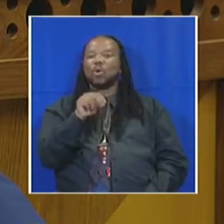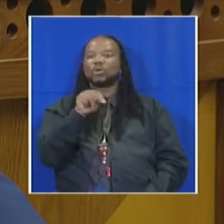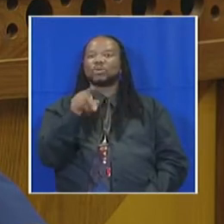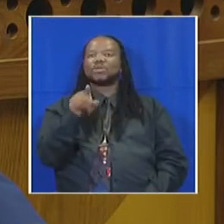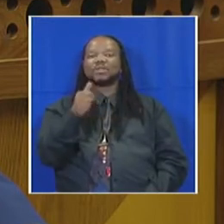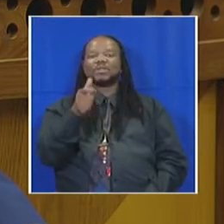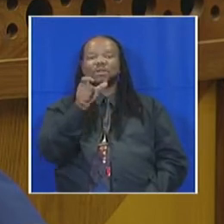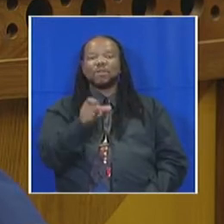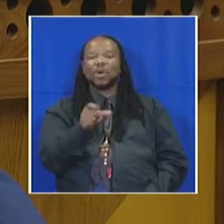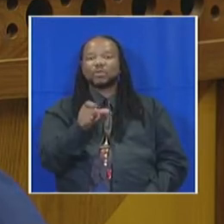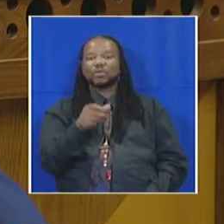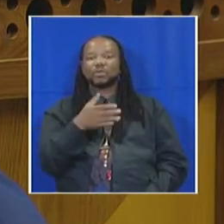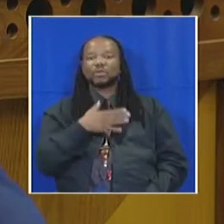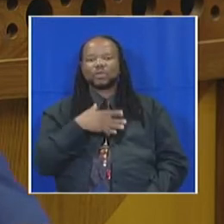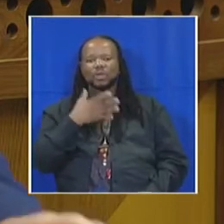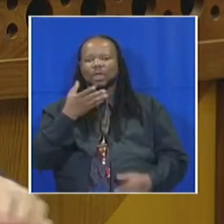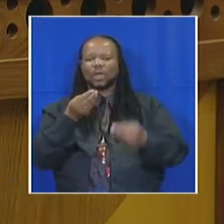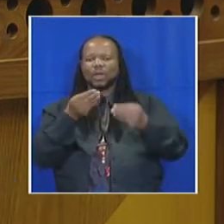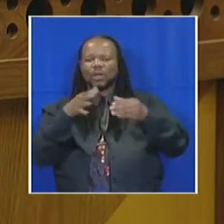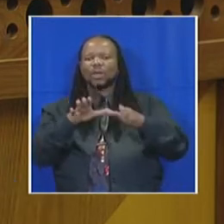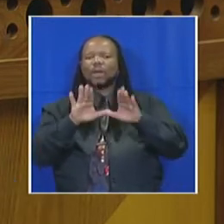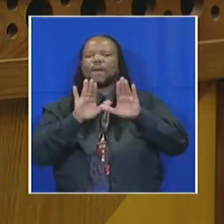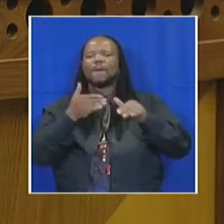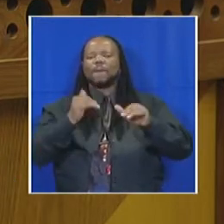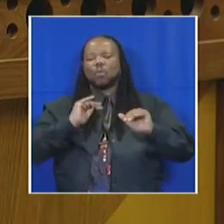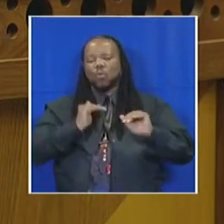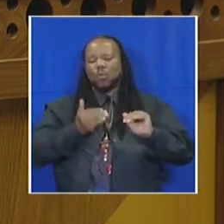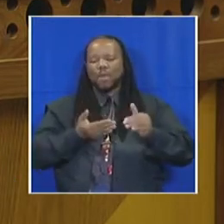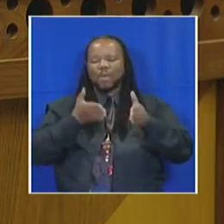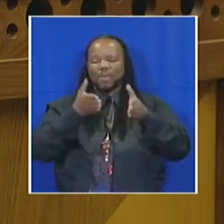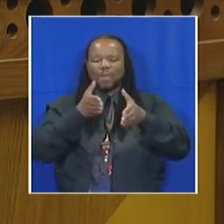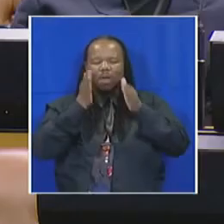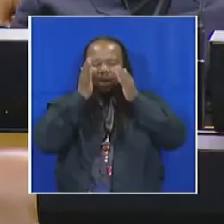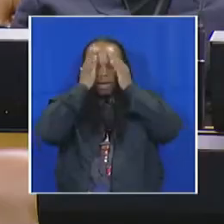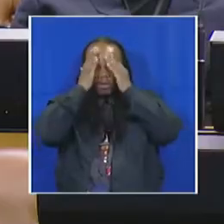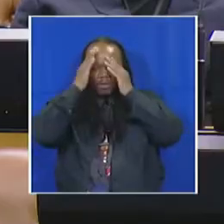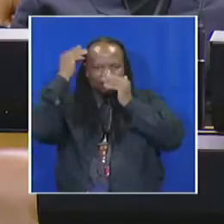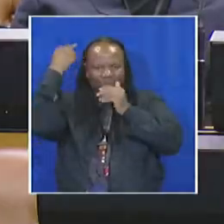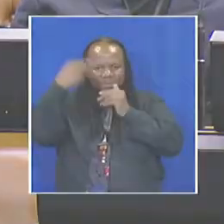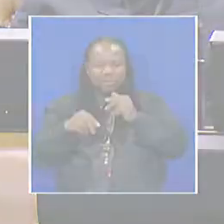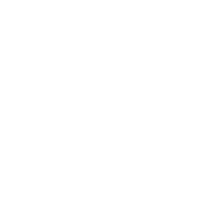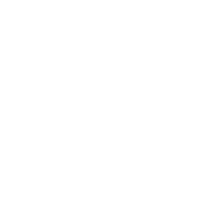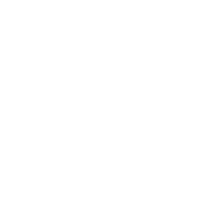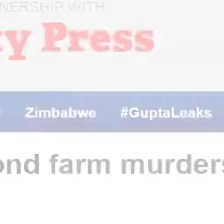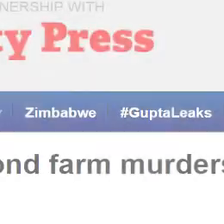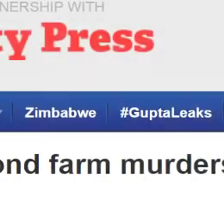crushed with a heavy object and all three victims were set on fire.